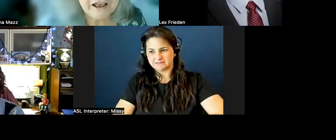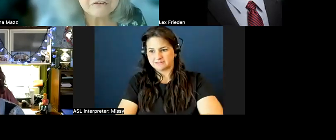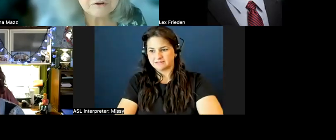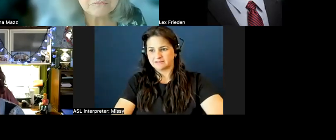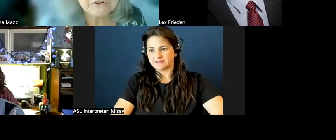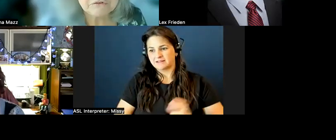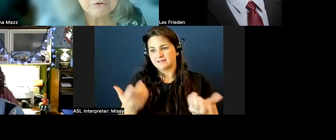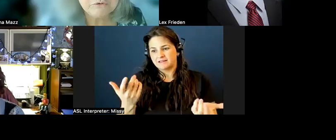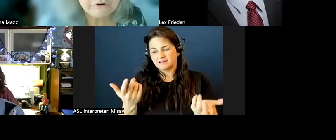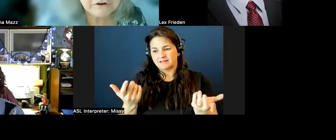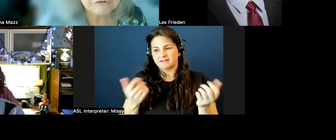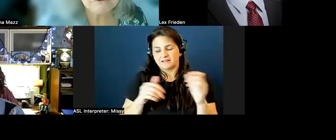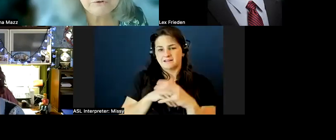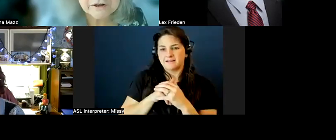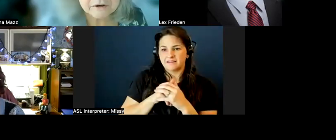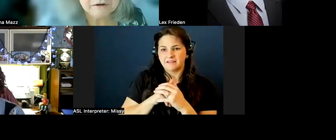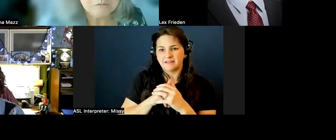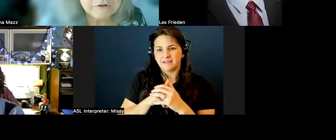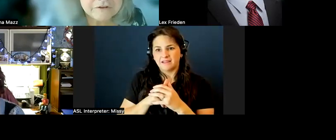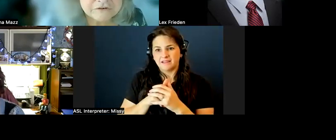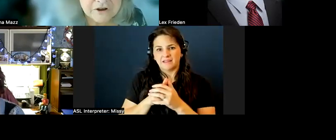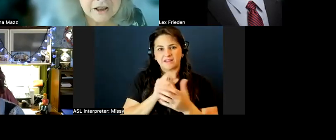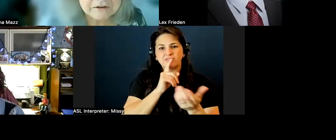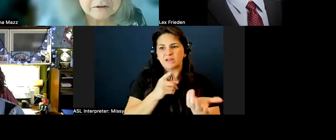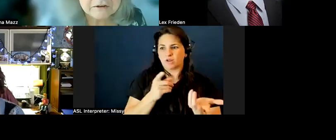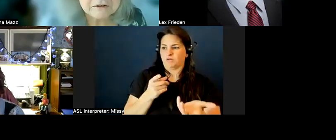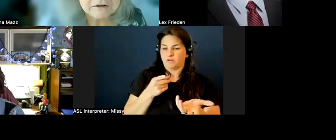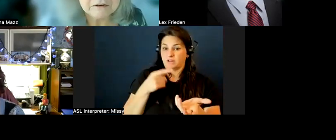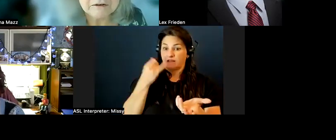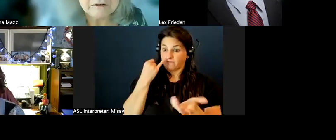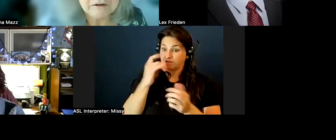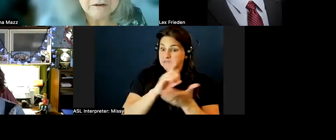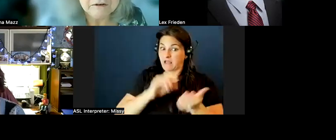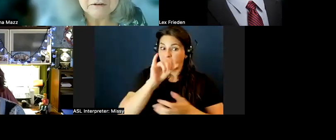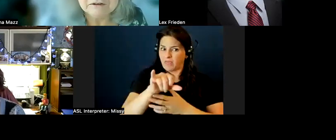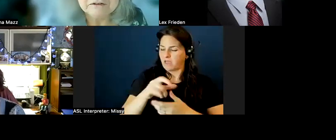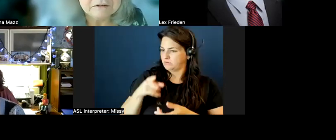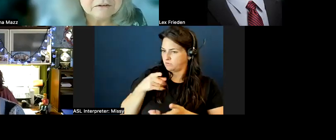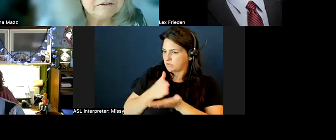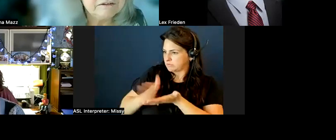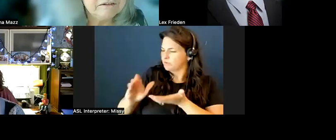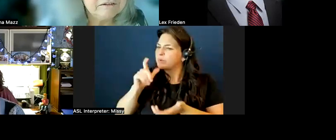the architect to ask themselves who they're excluding with the design.